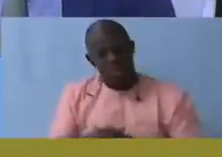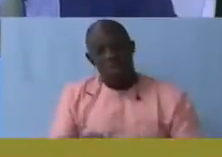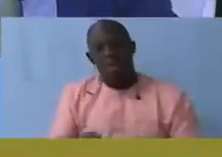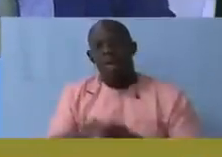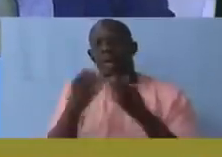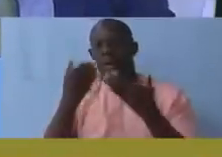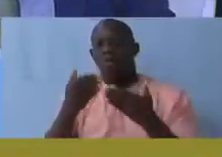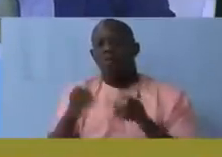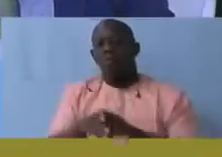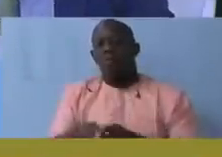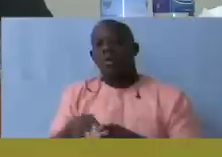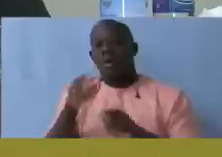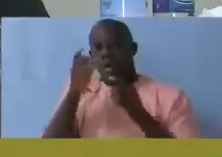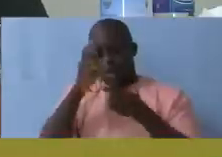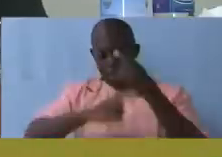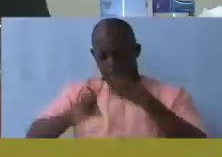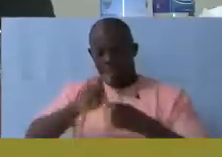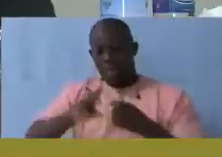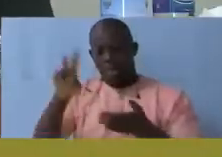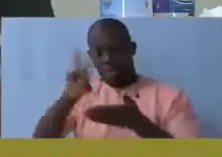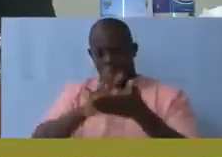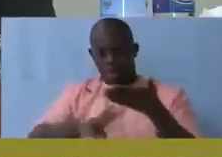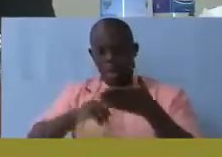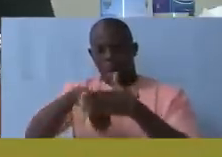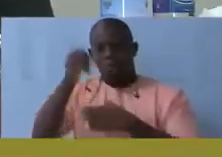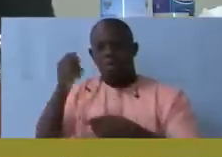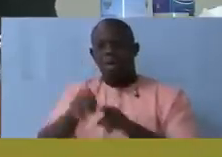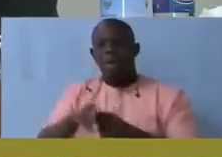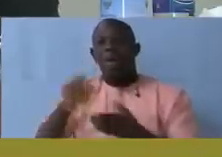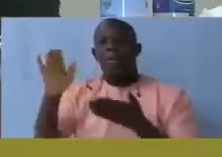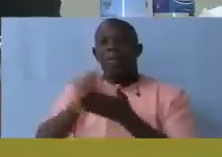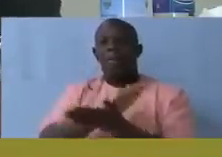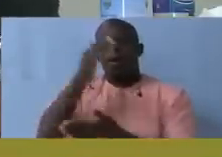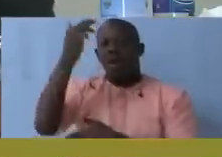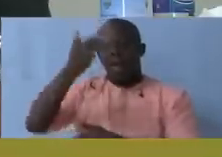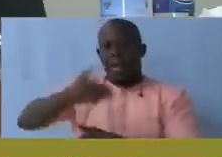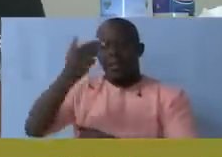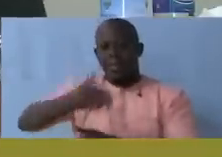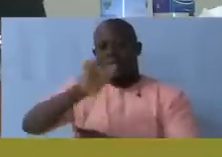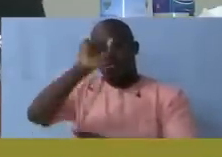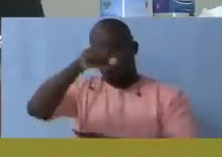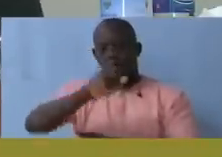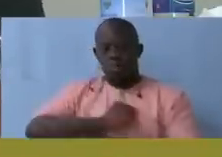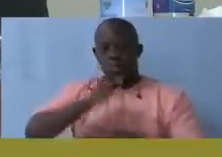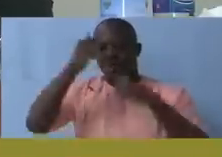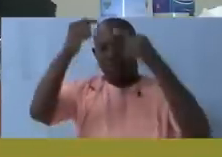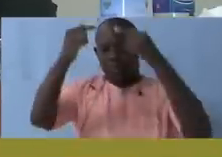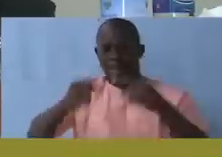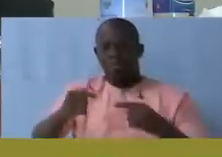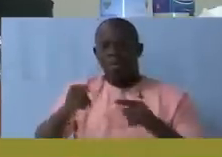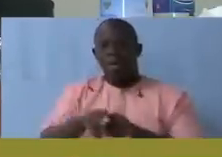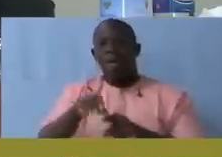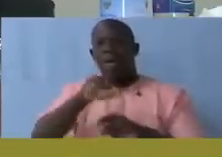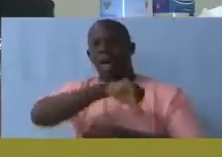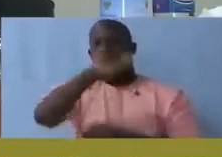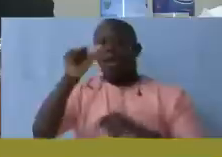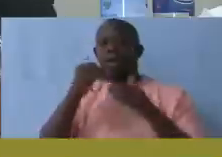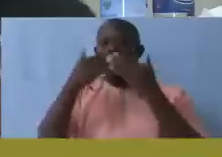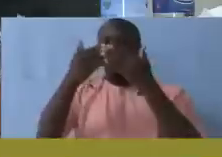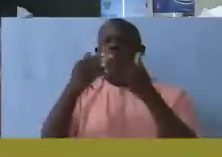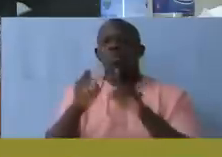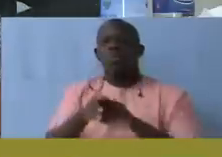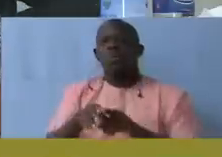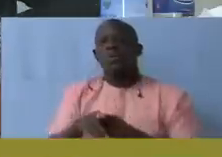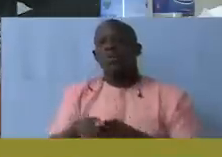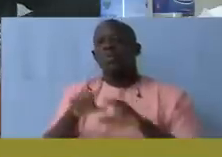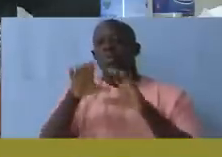Let me read out paragraph 19 of your statement and tell me whether it captures everything you wanted to